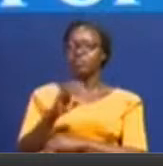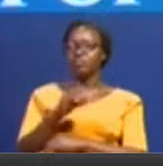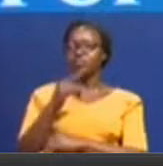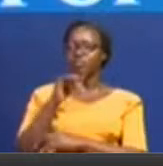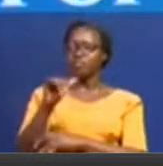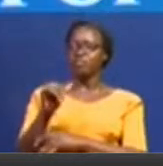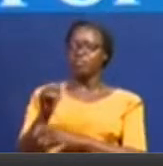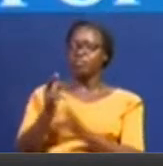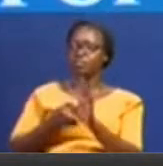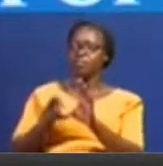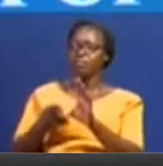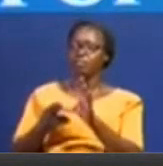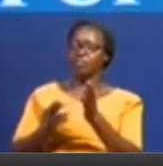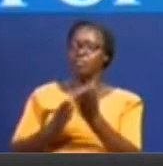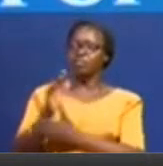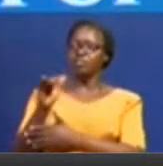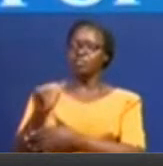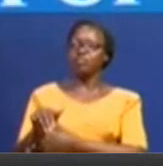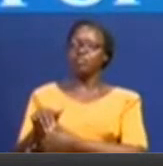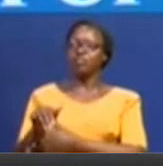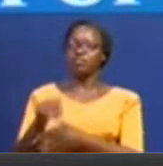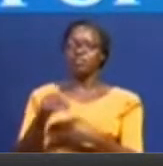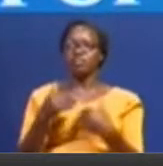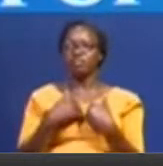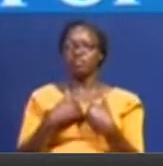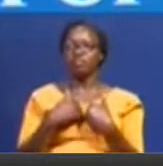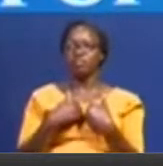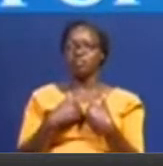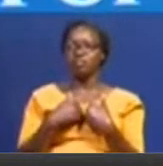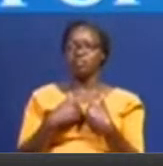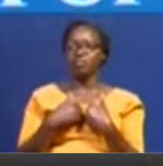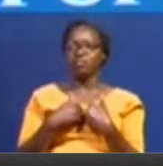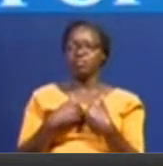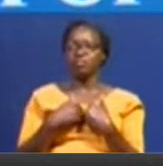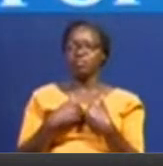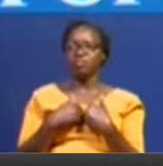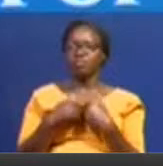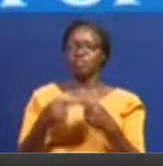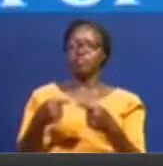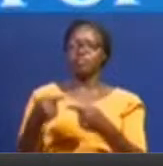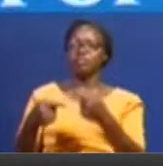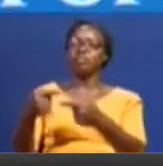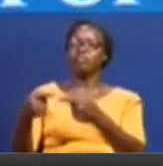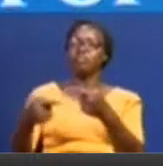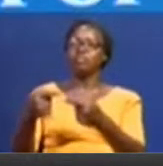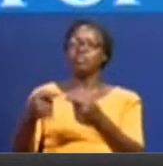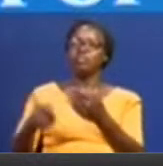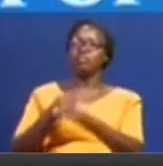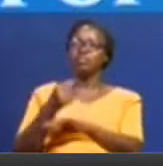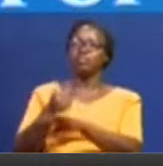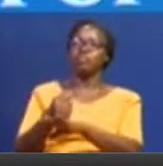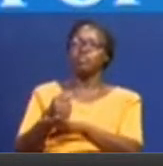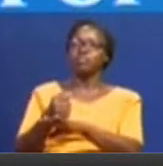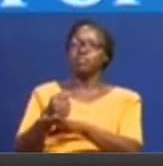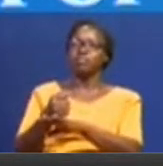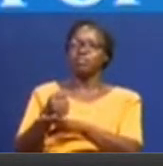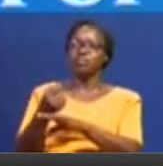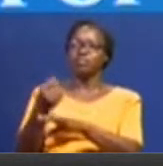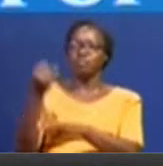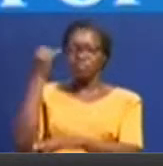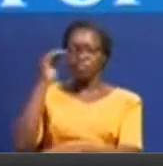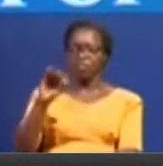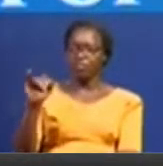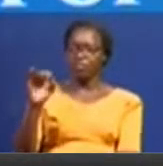they are participating by ensuring that we have a continuity by appointment of the